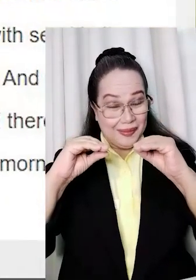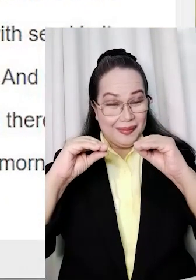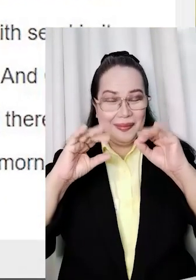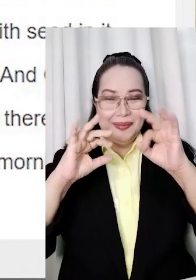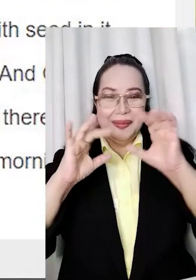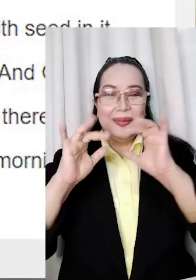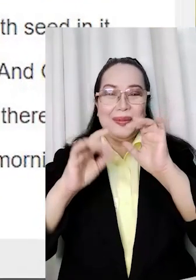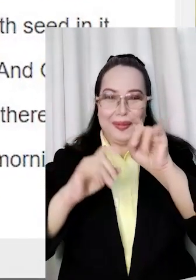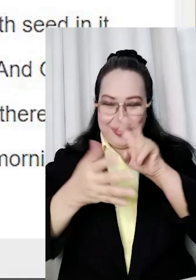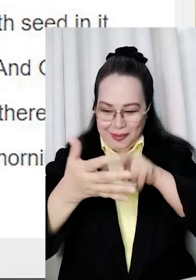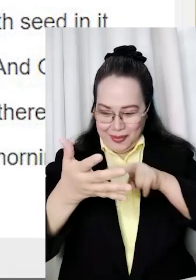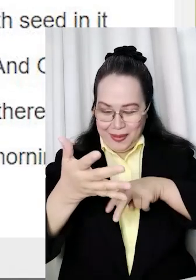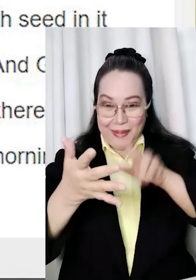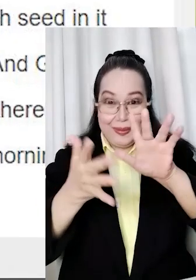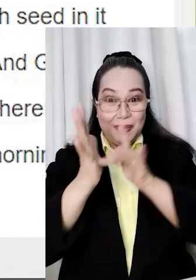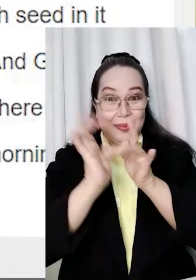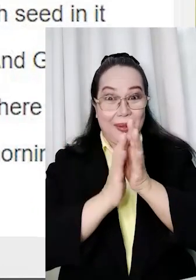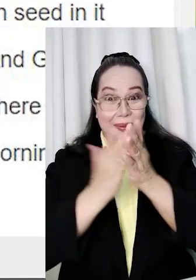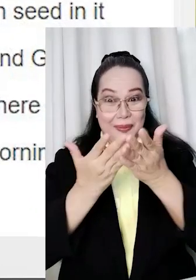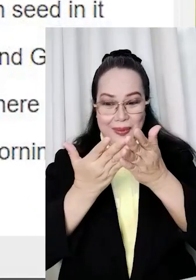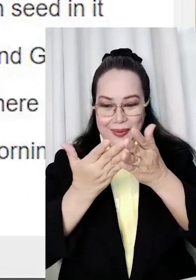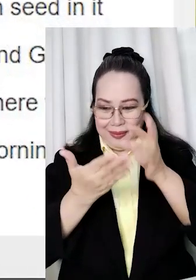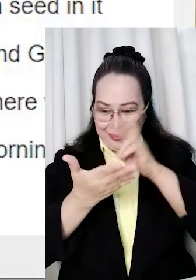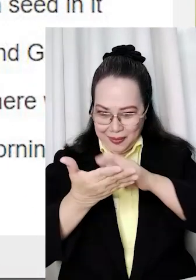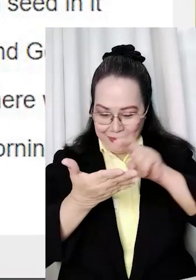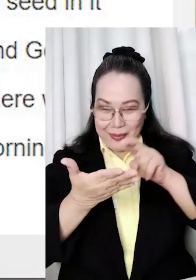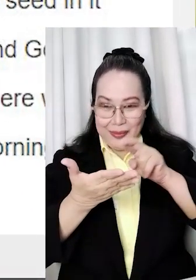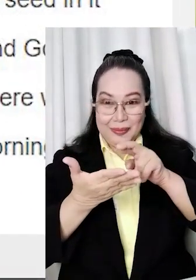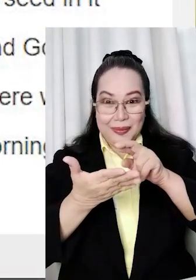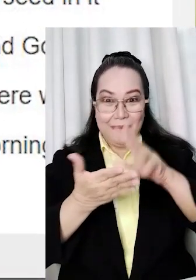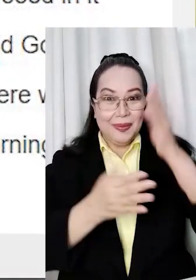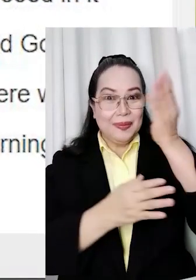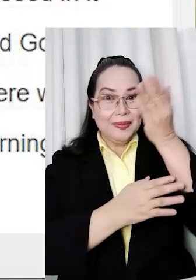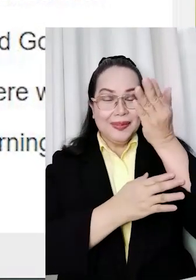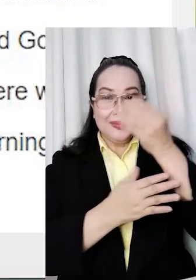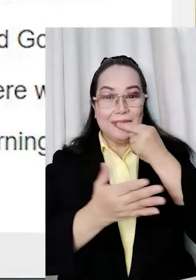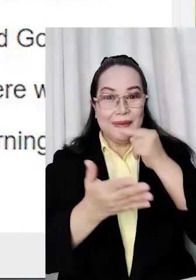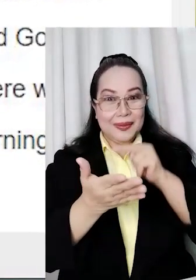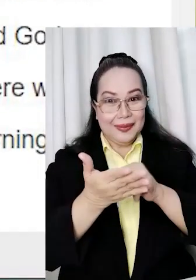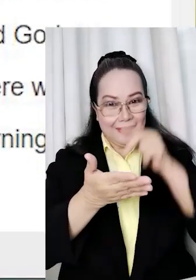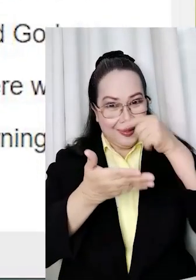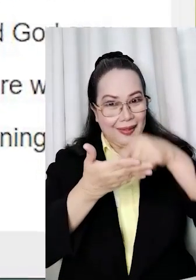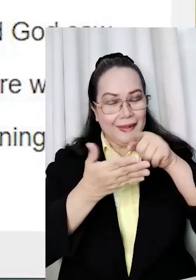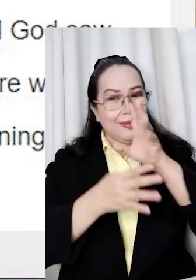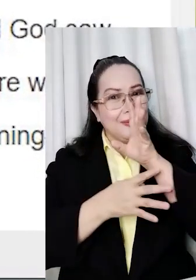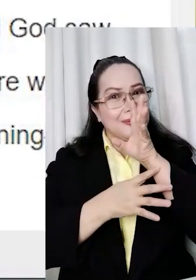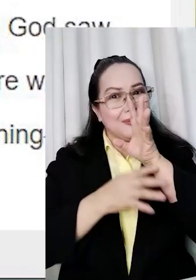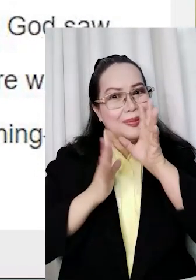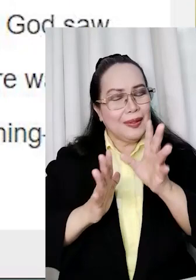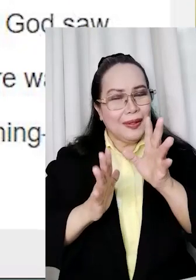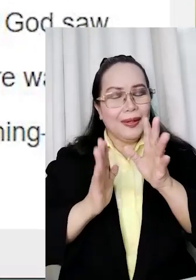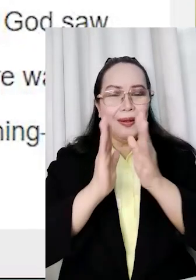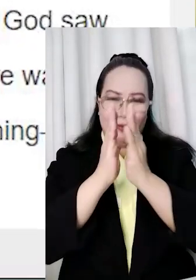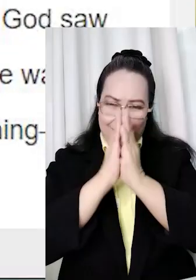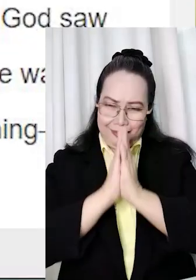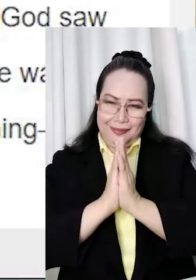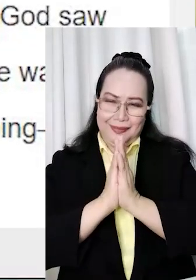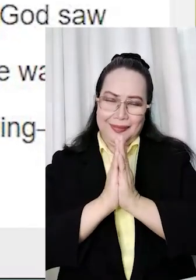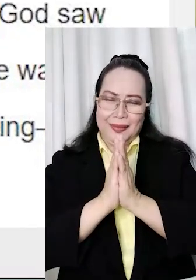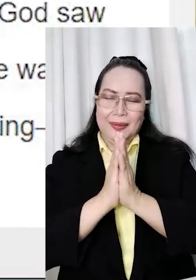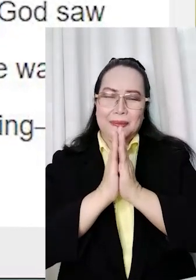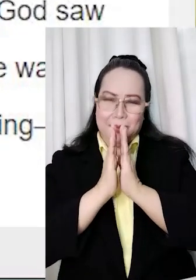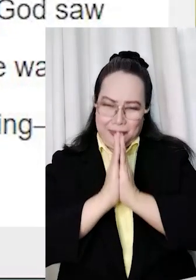can also read your Bible, review sermon notes, share quotes from the speaker, ask for a private prayer